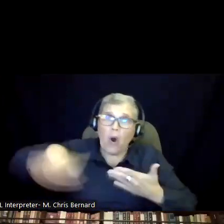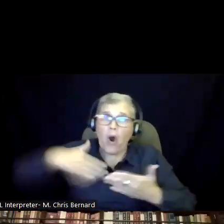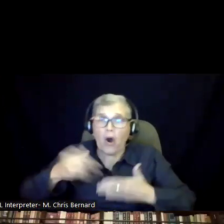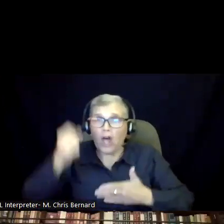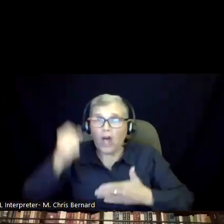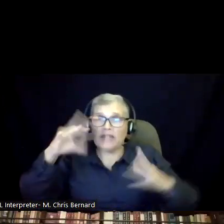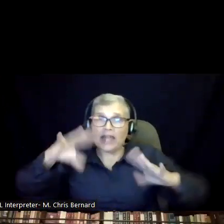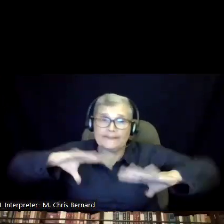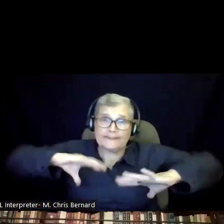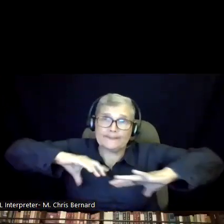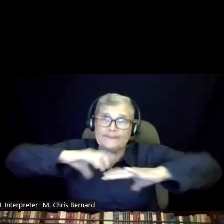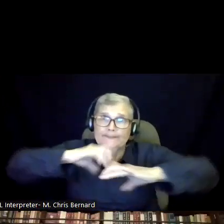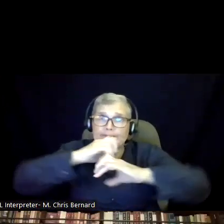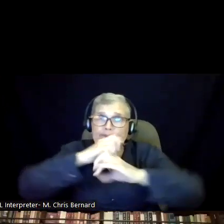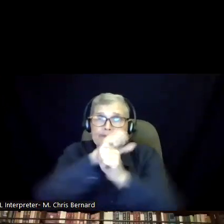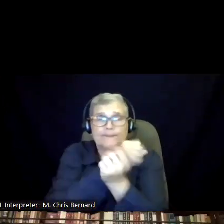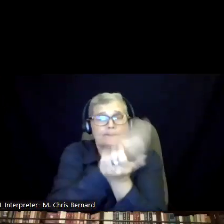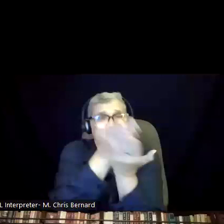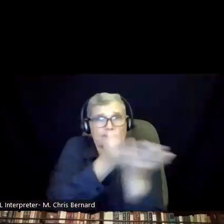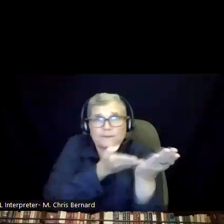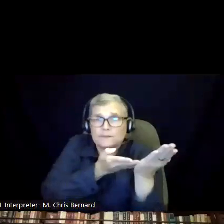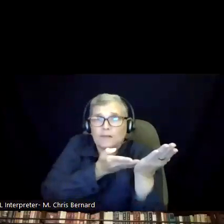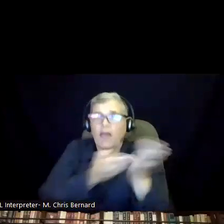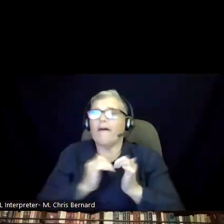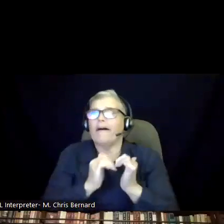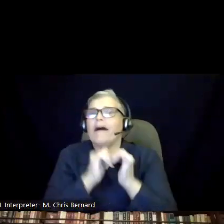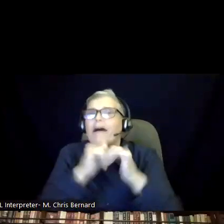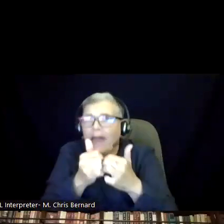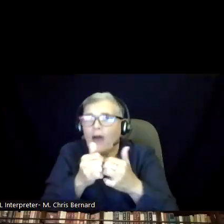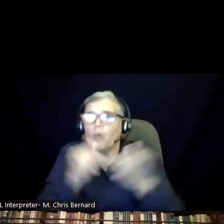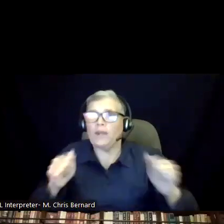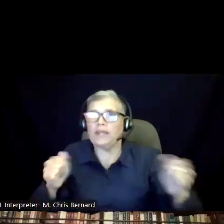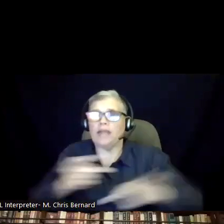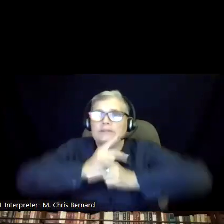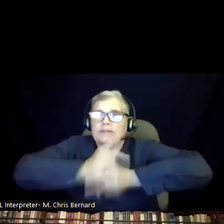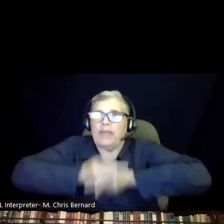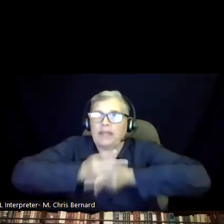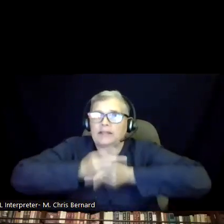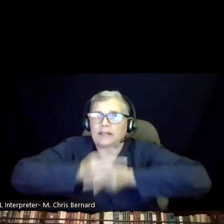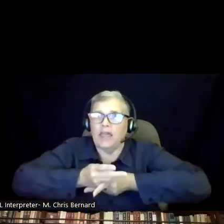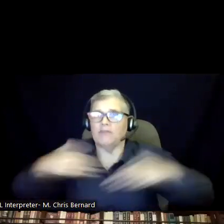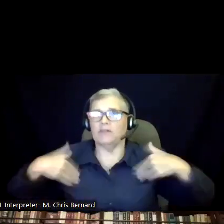form the way in which we manage wildlife.